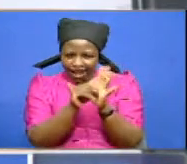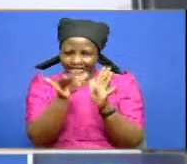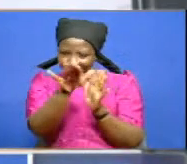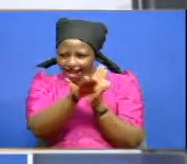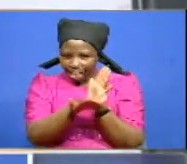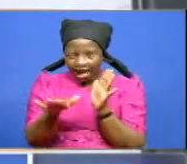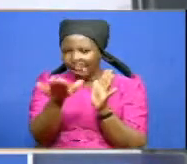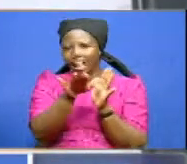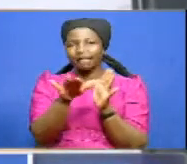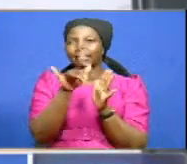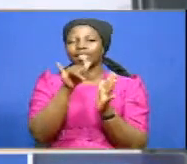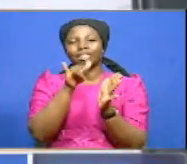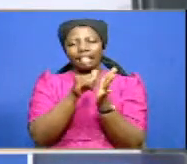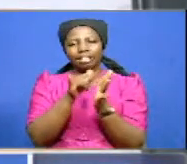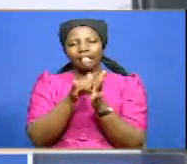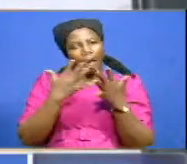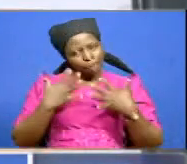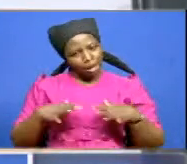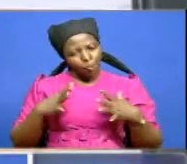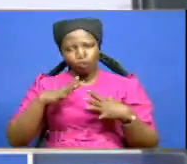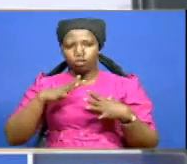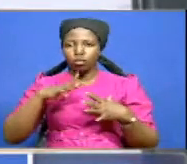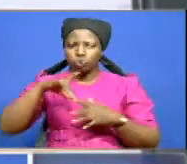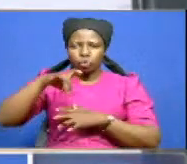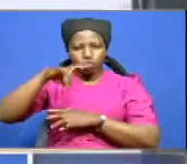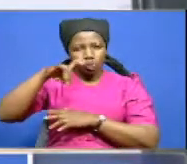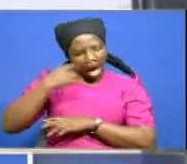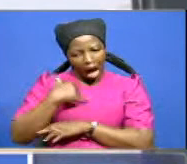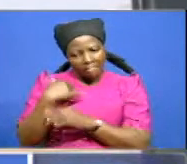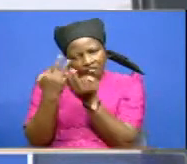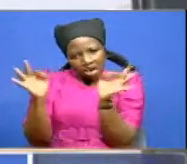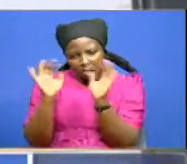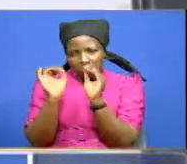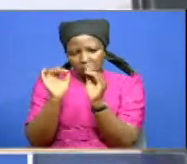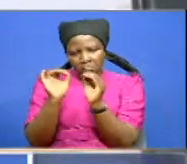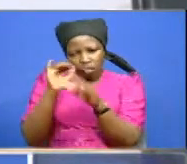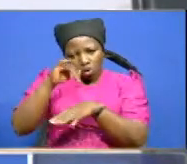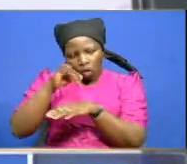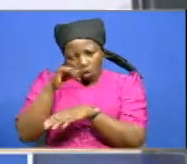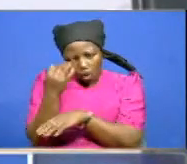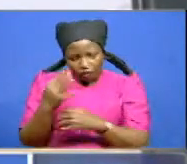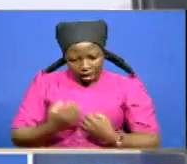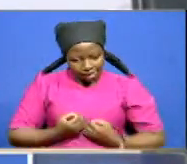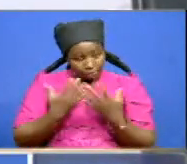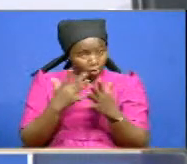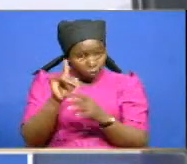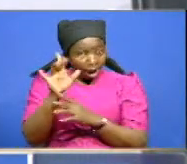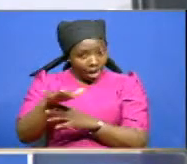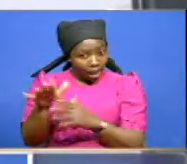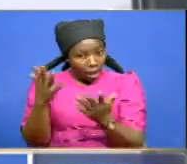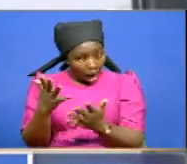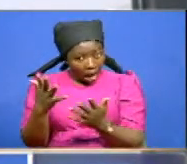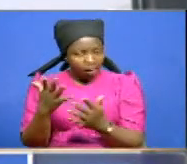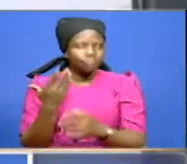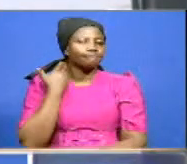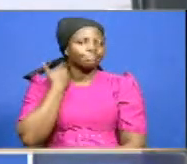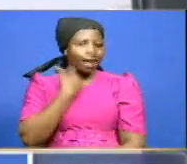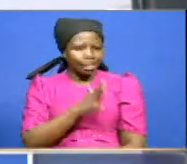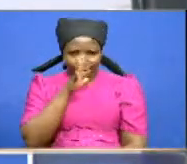that citizens do not have a freedom of expression. And one of them is hate